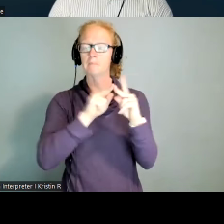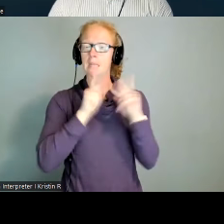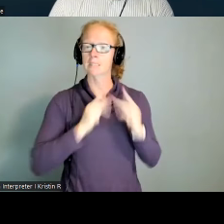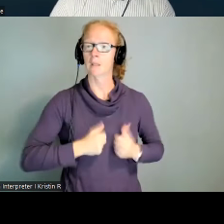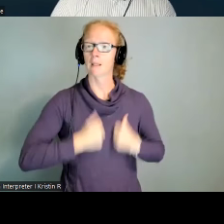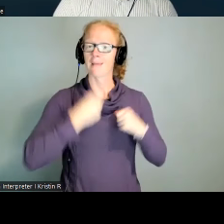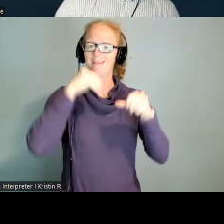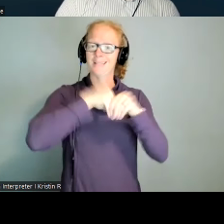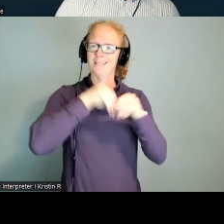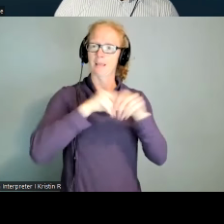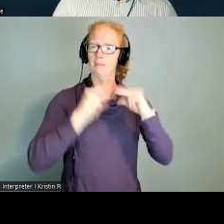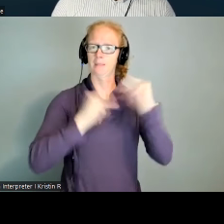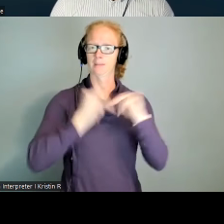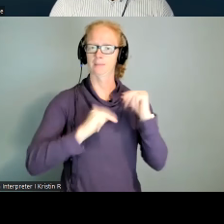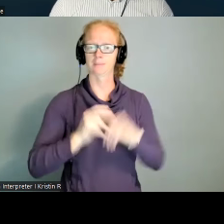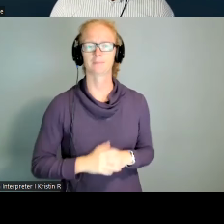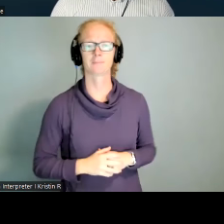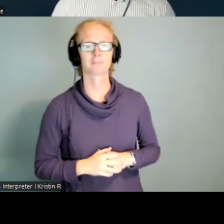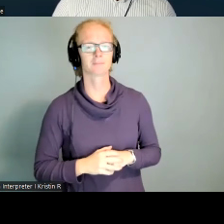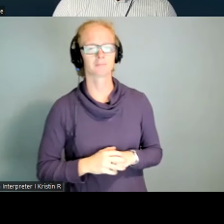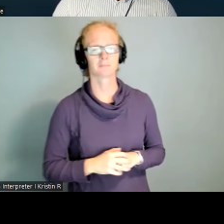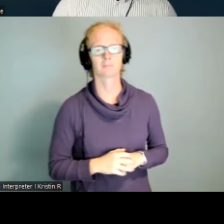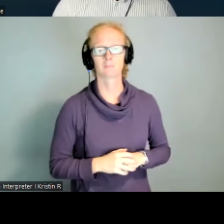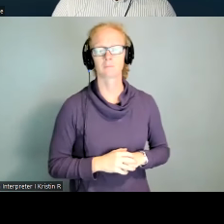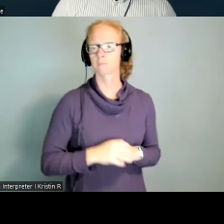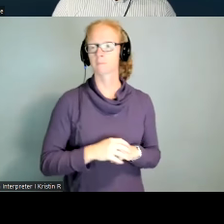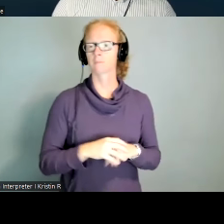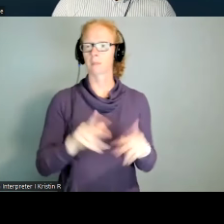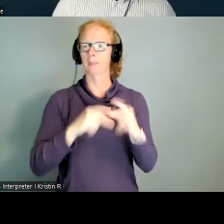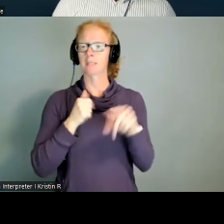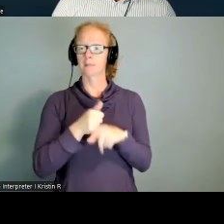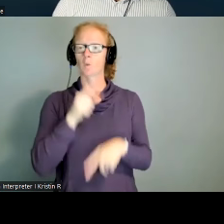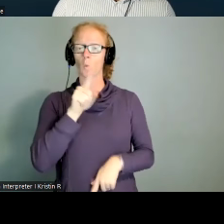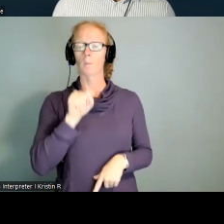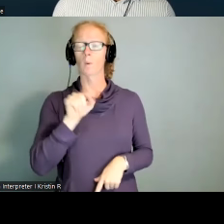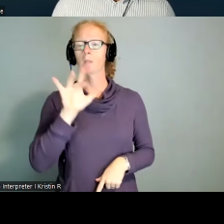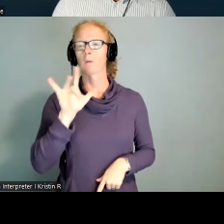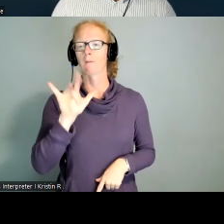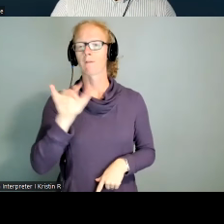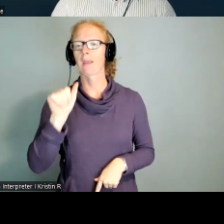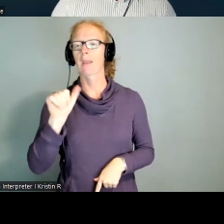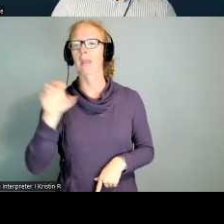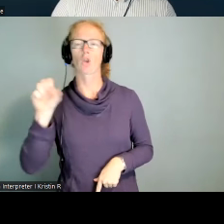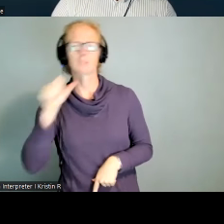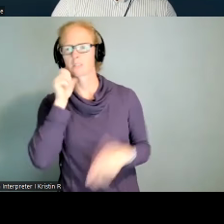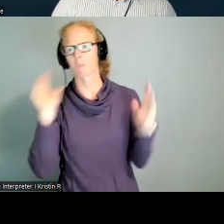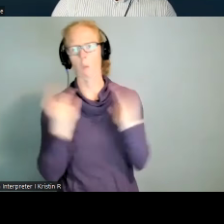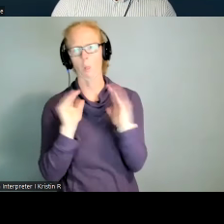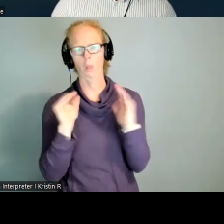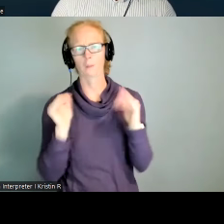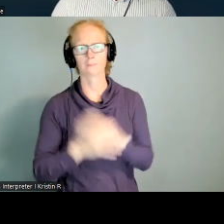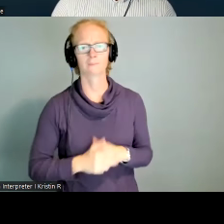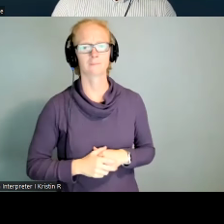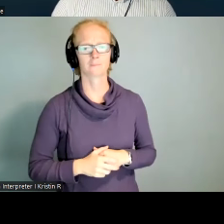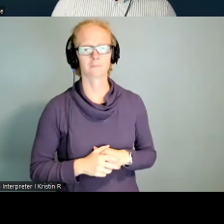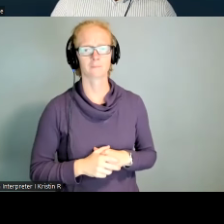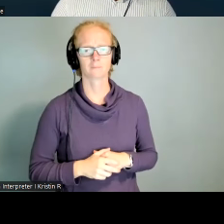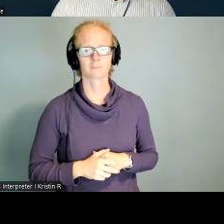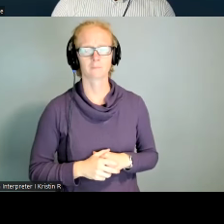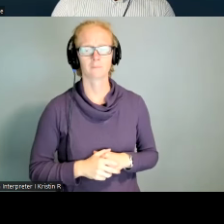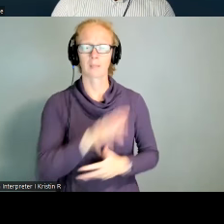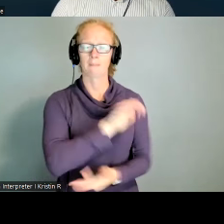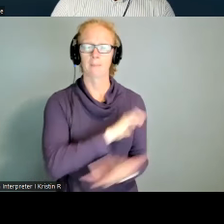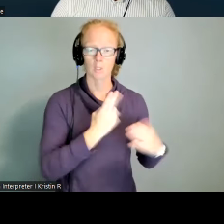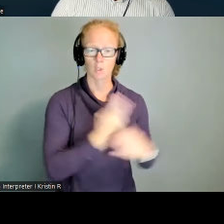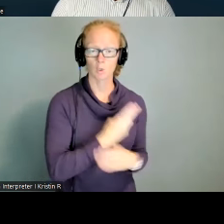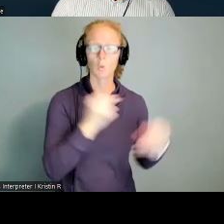And then just in terms of the development program, the site was 1.25 acres, so not that large. The zoning permitted mixed use